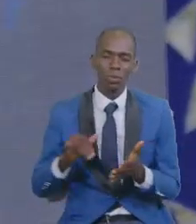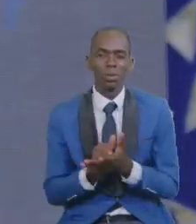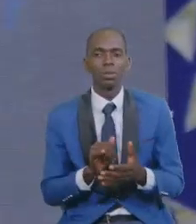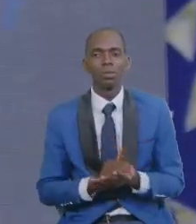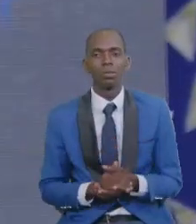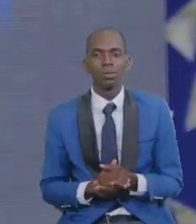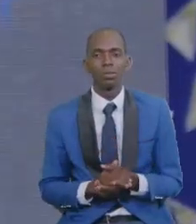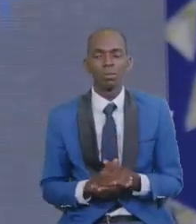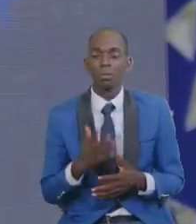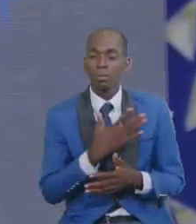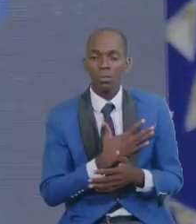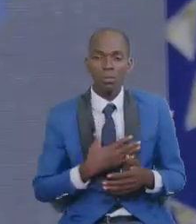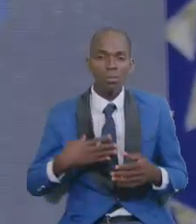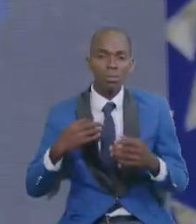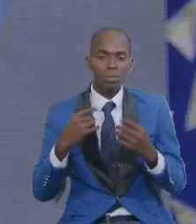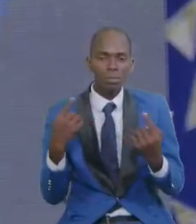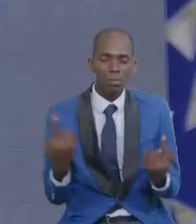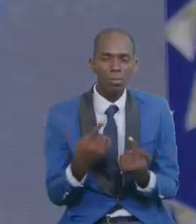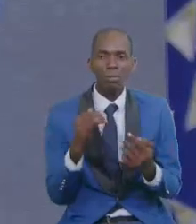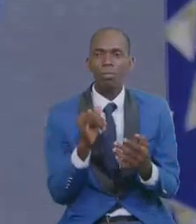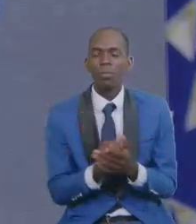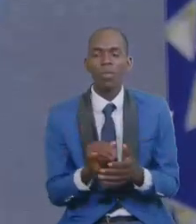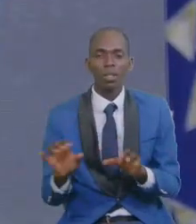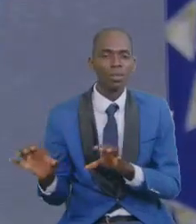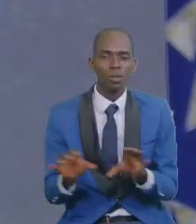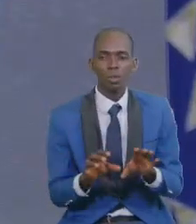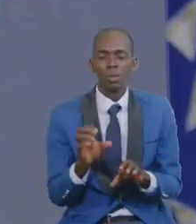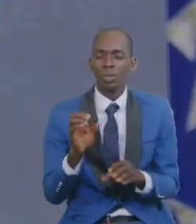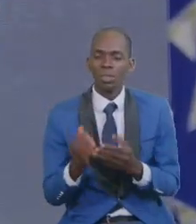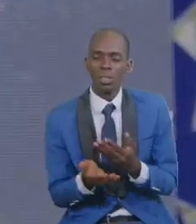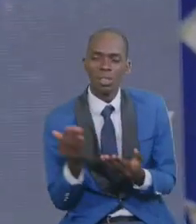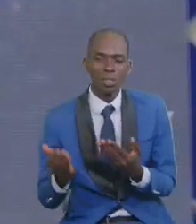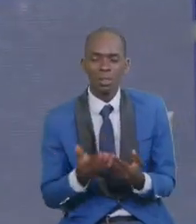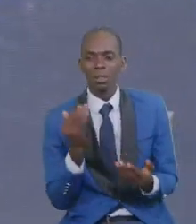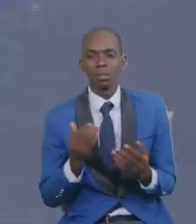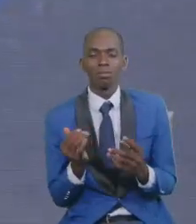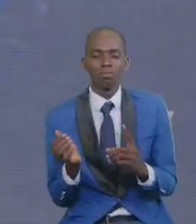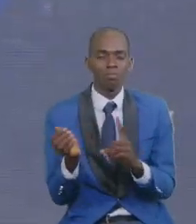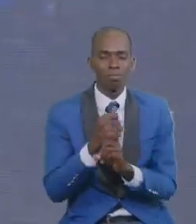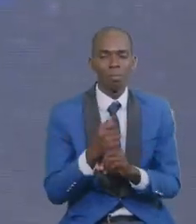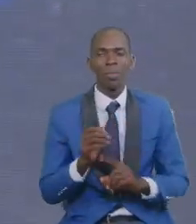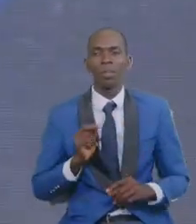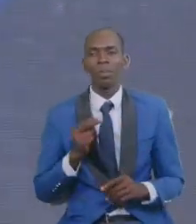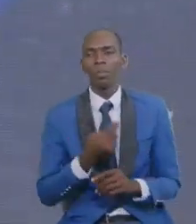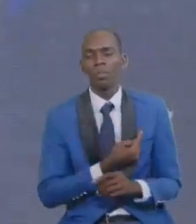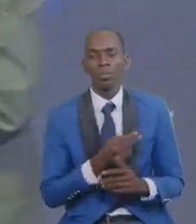And the sin that does so easily beset us.